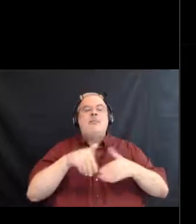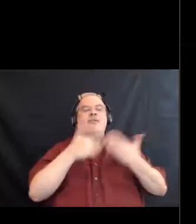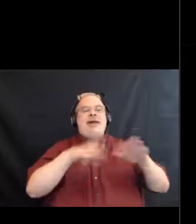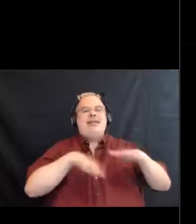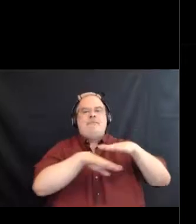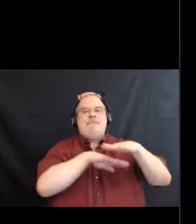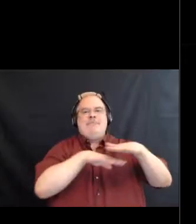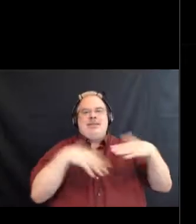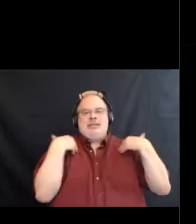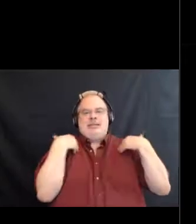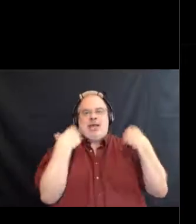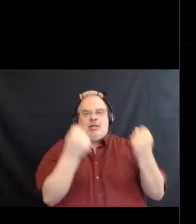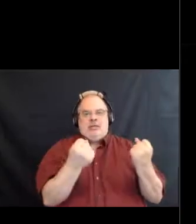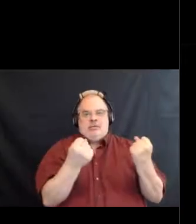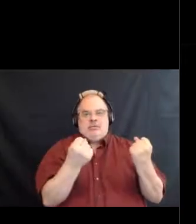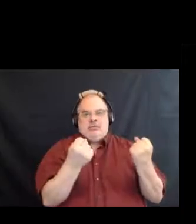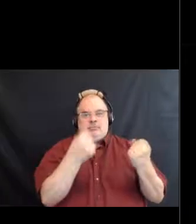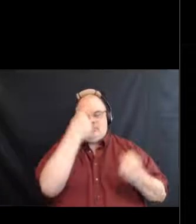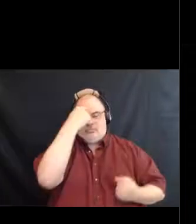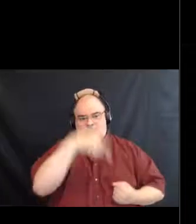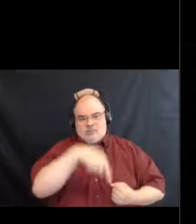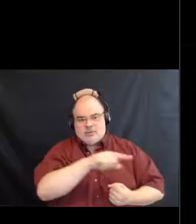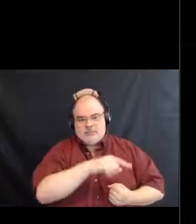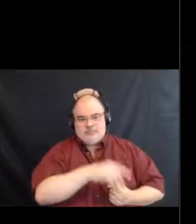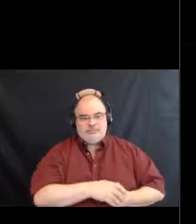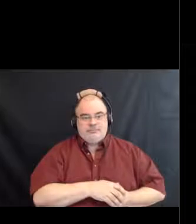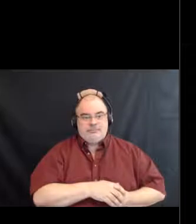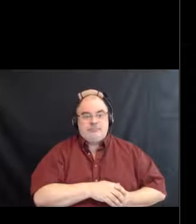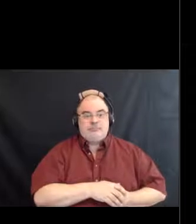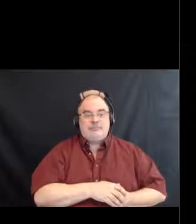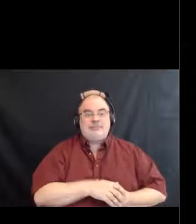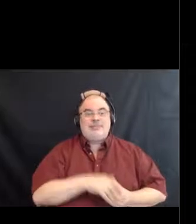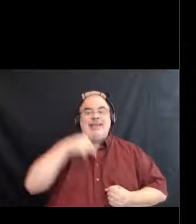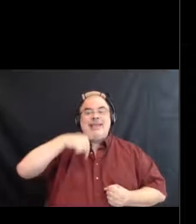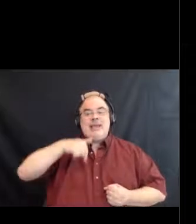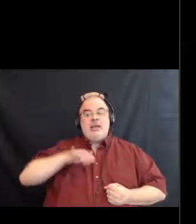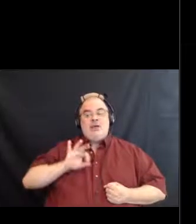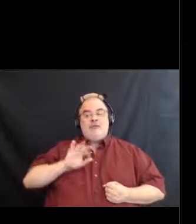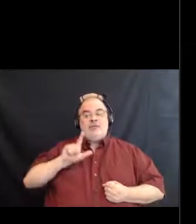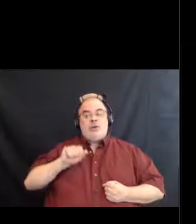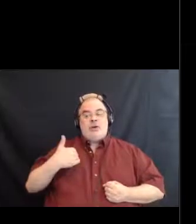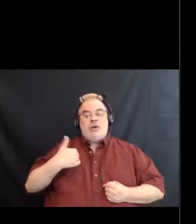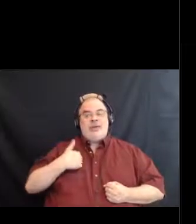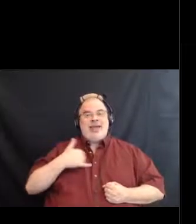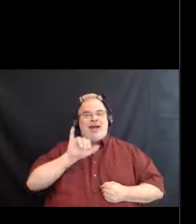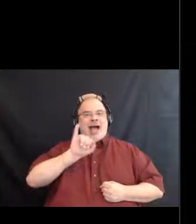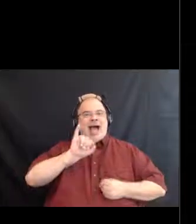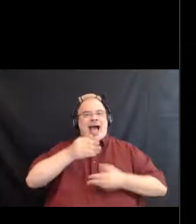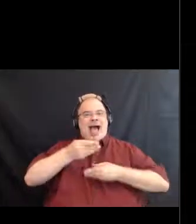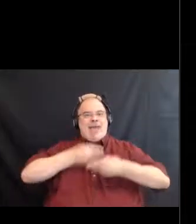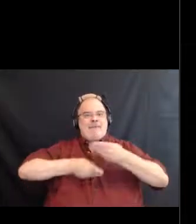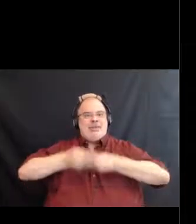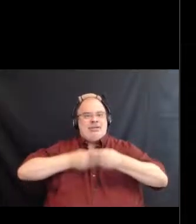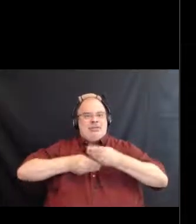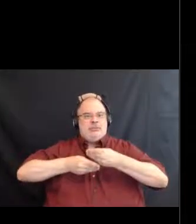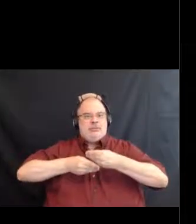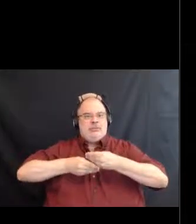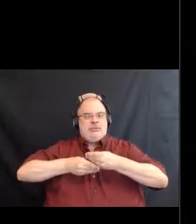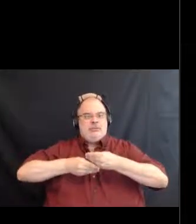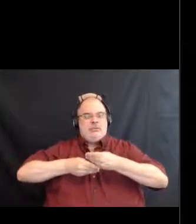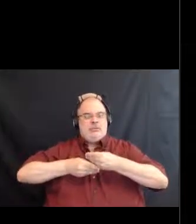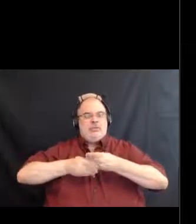coverage. We also have the iBudget waiver here in Florida, which provides home and community-based supports